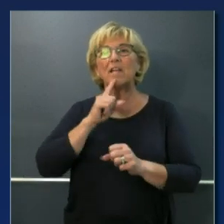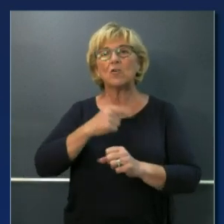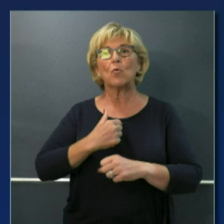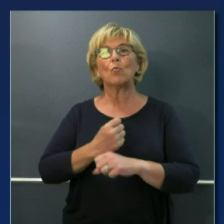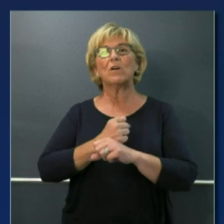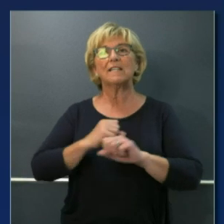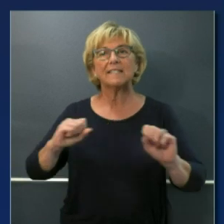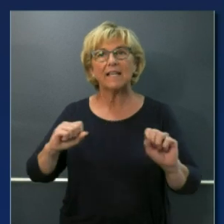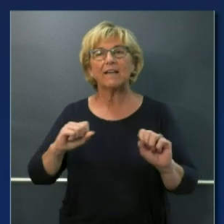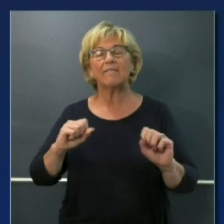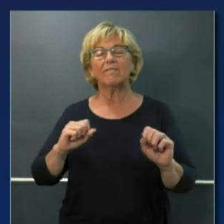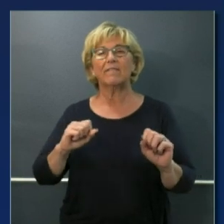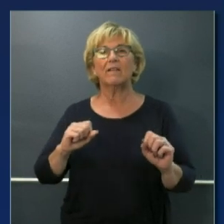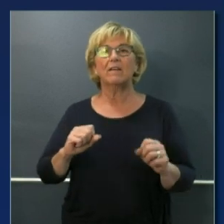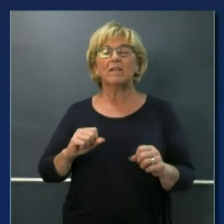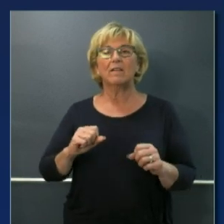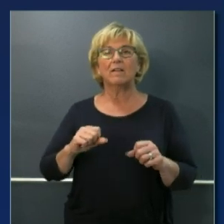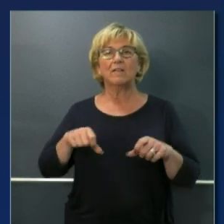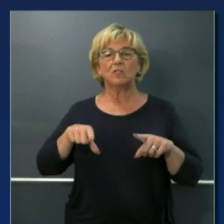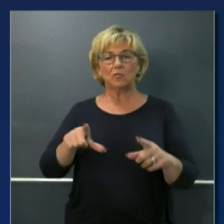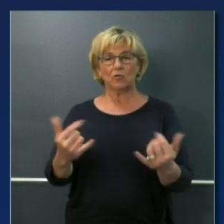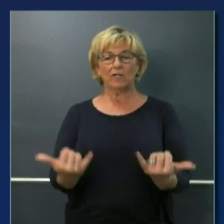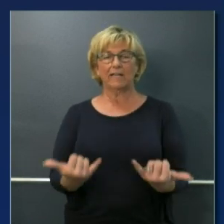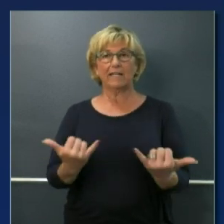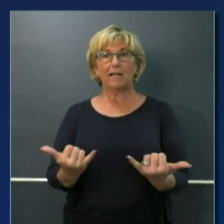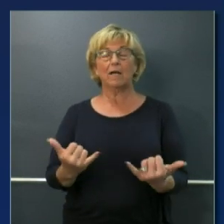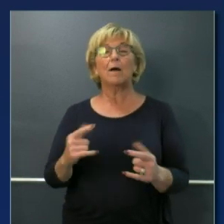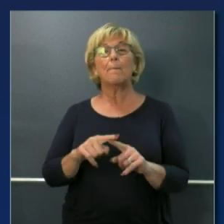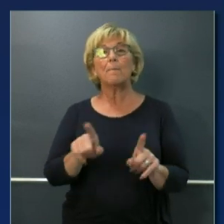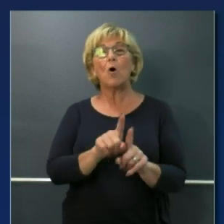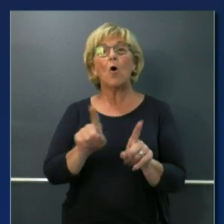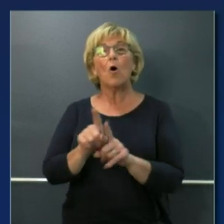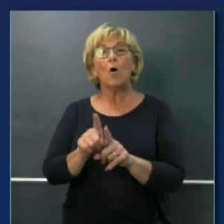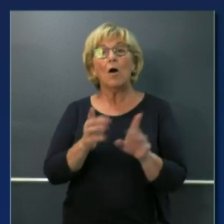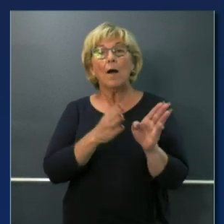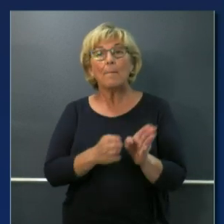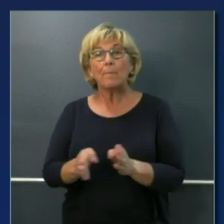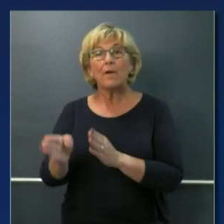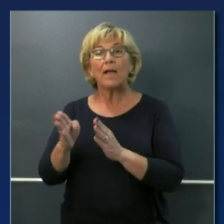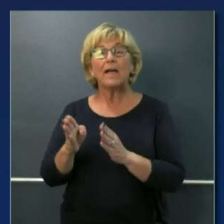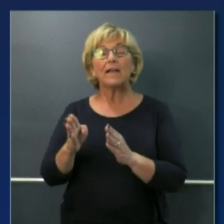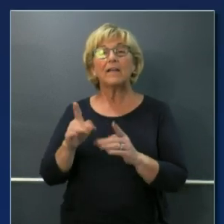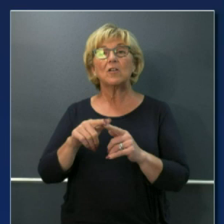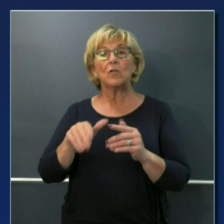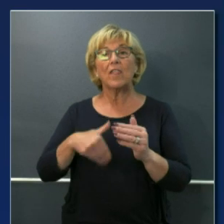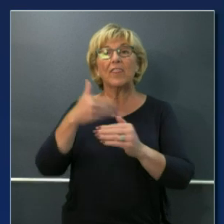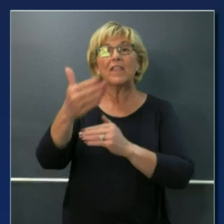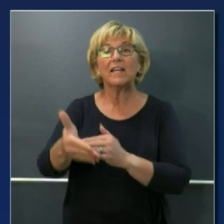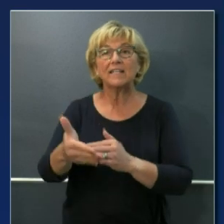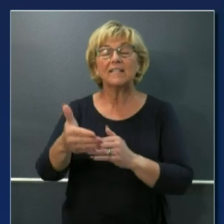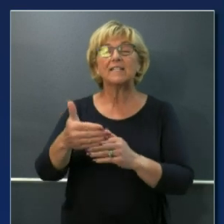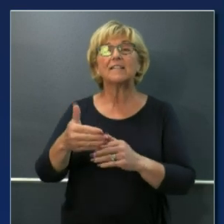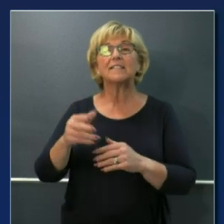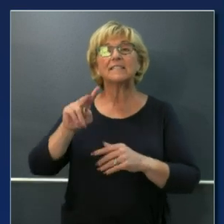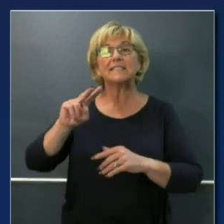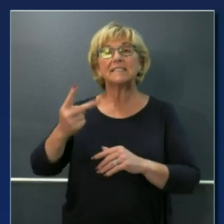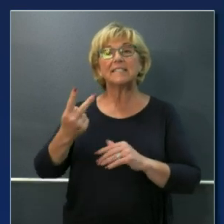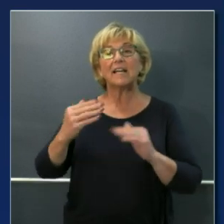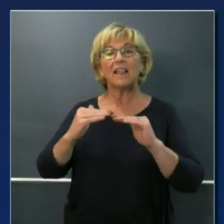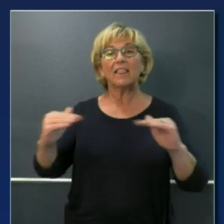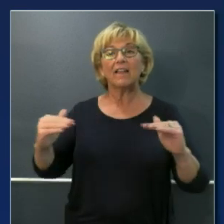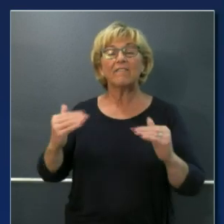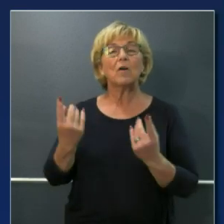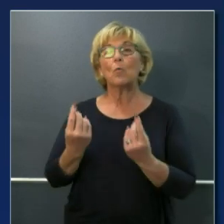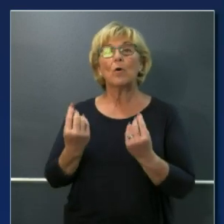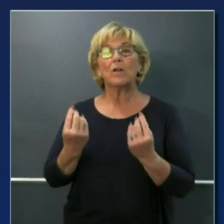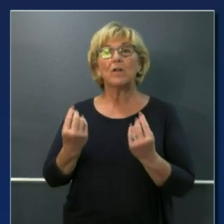and secure as can be in the current stage. But we are also planning forward to stage 2. So stage 2 will be a focus